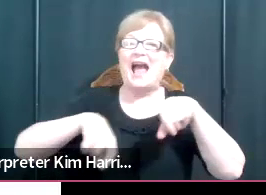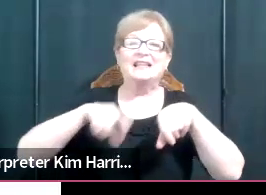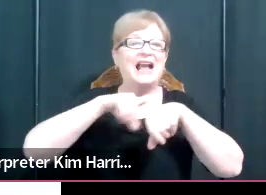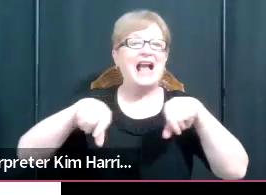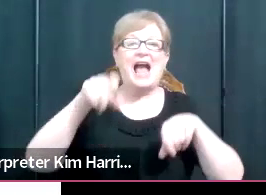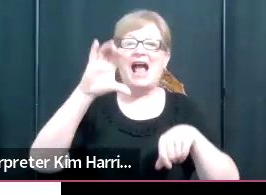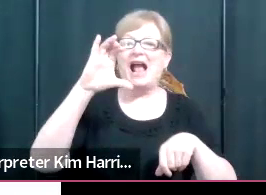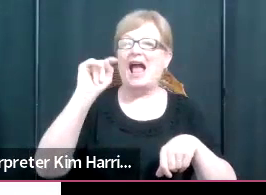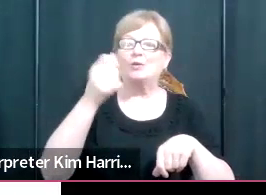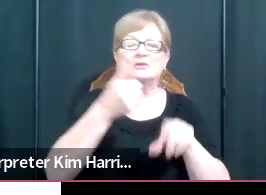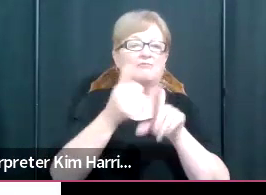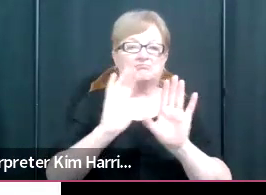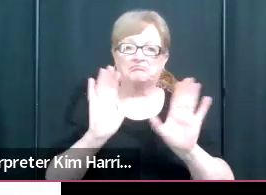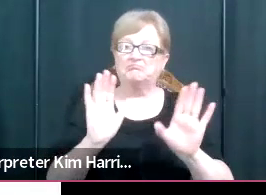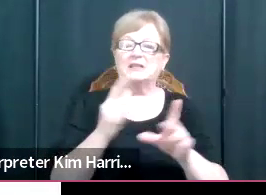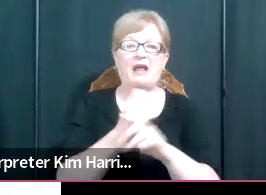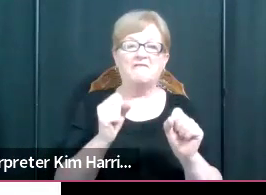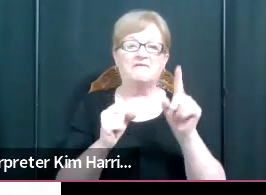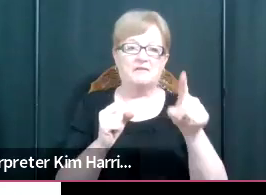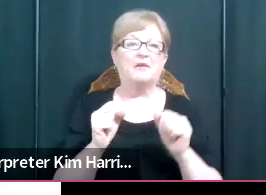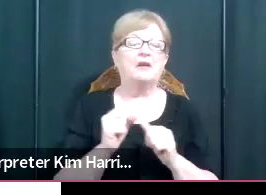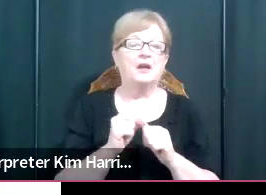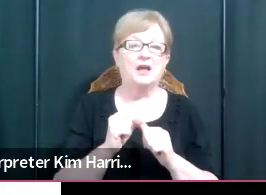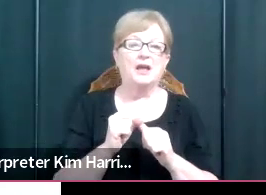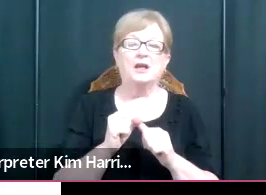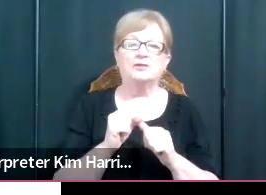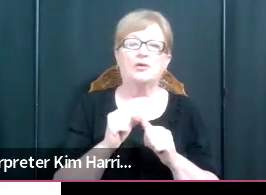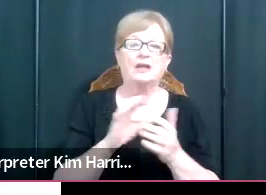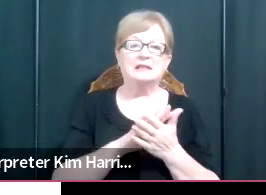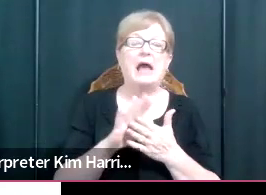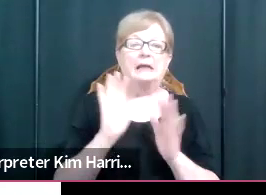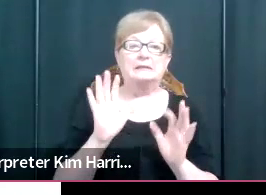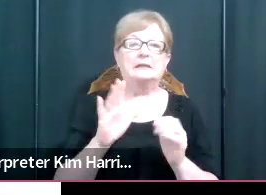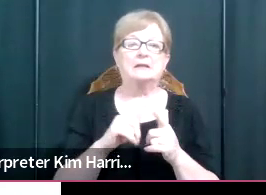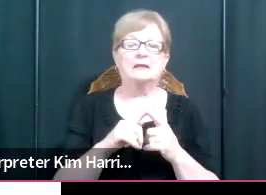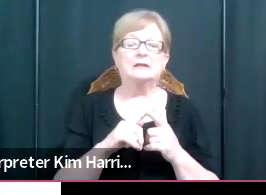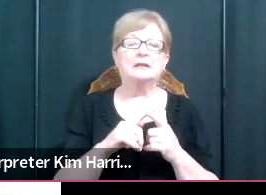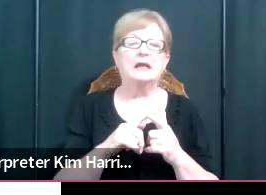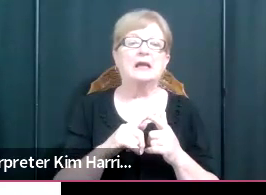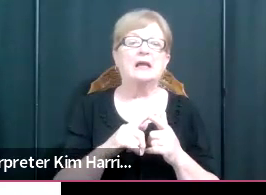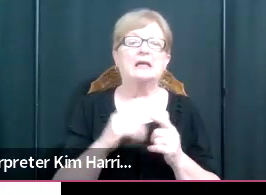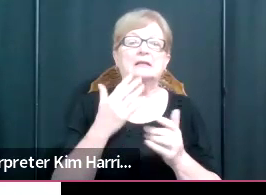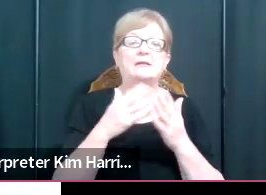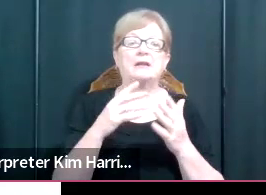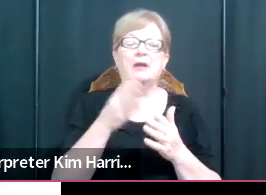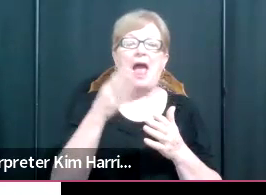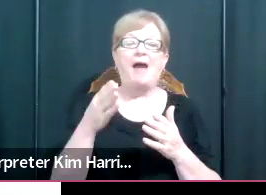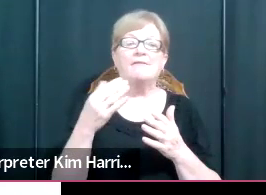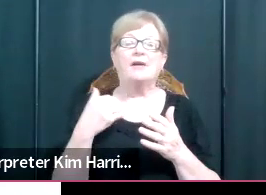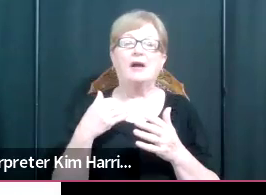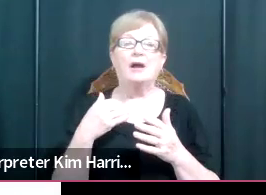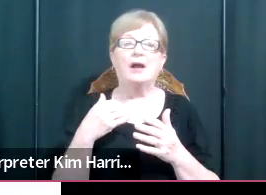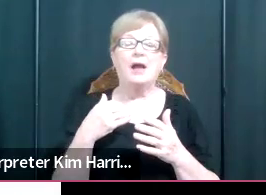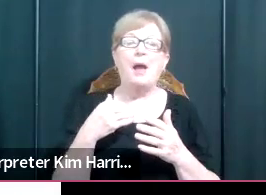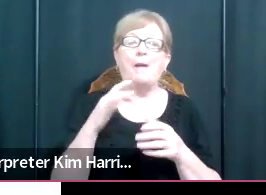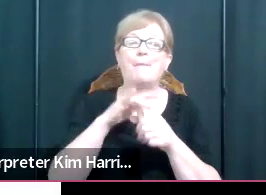open, which can be helpful for folks. Next to that, we have two pop